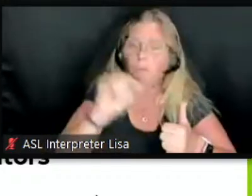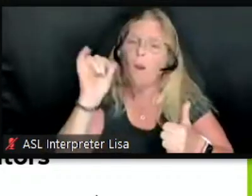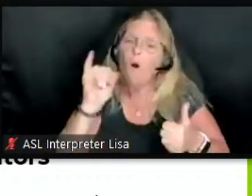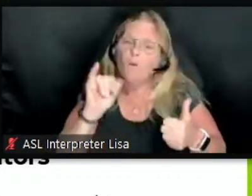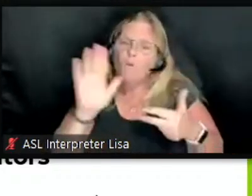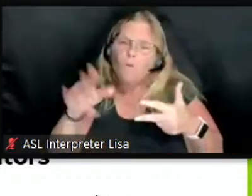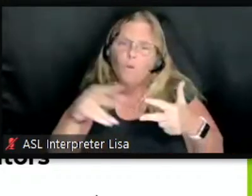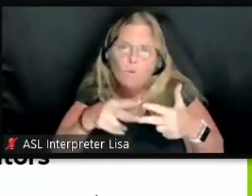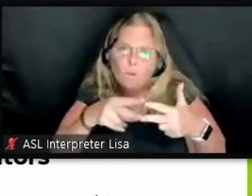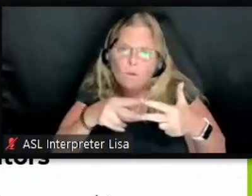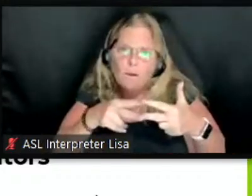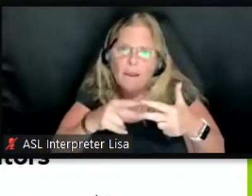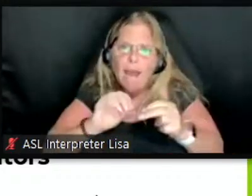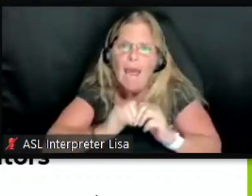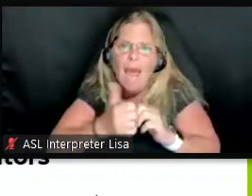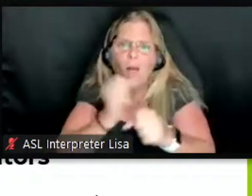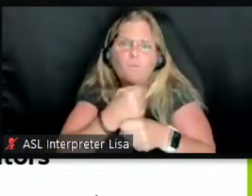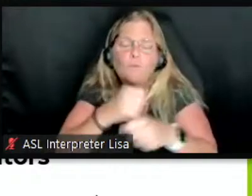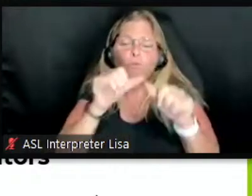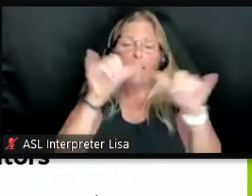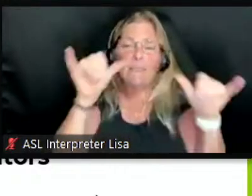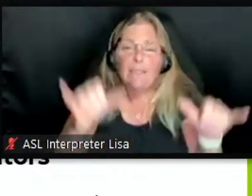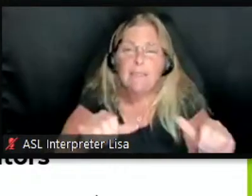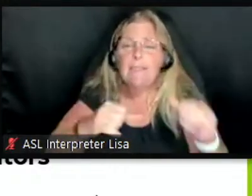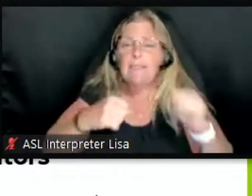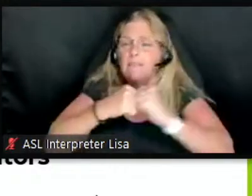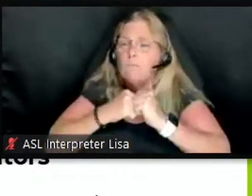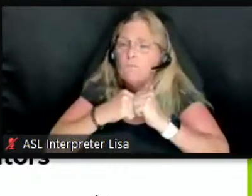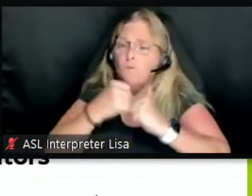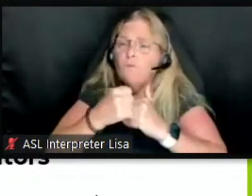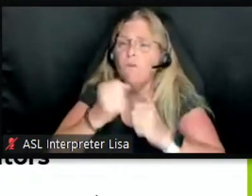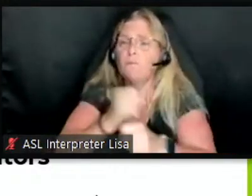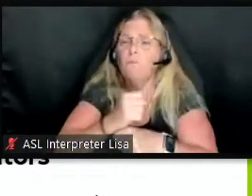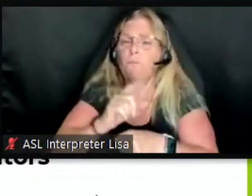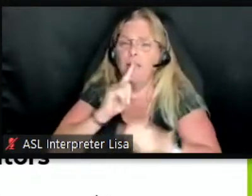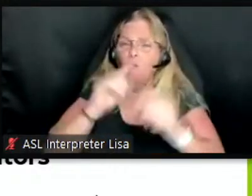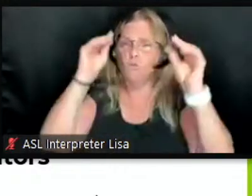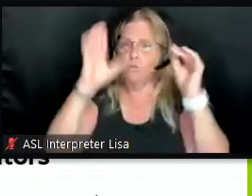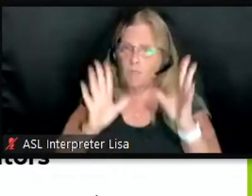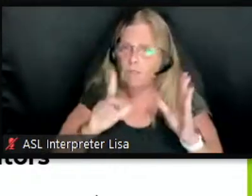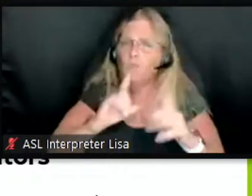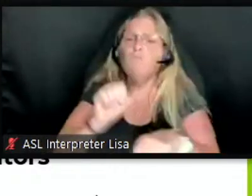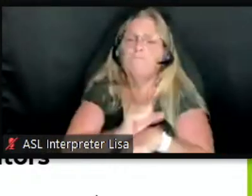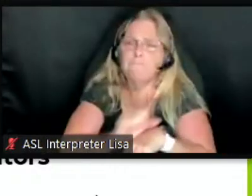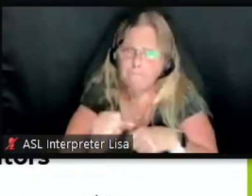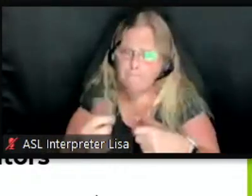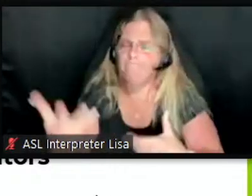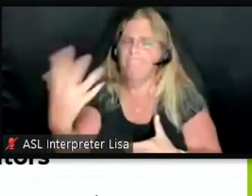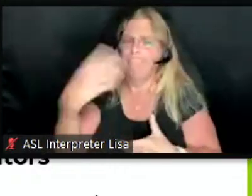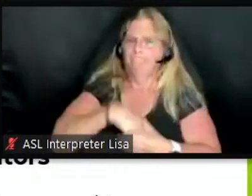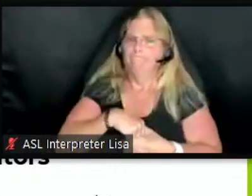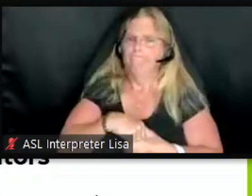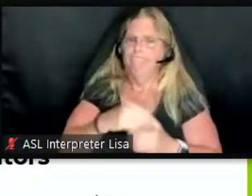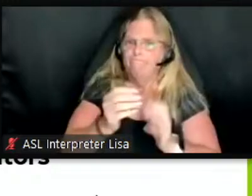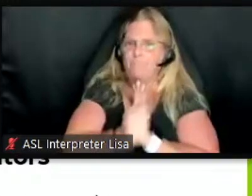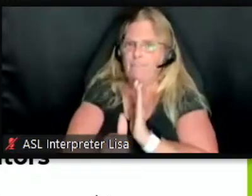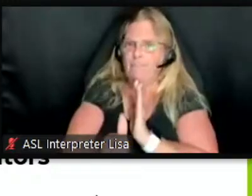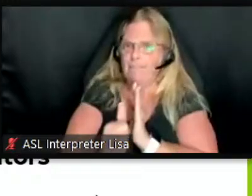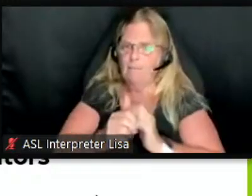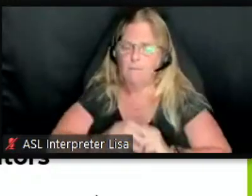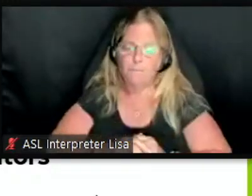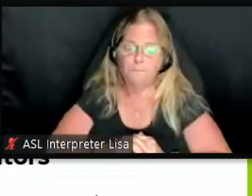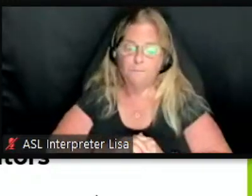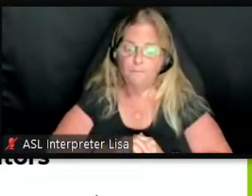how do we create systems and structures that help teachers get those skills. So with that, I will turn